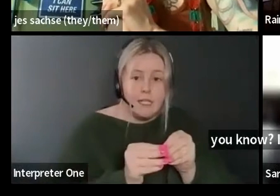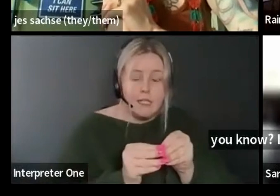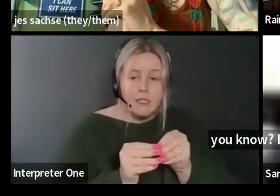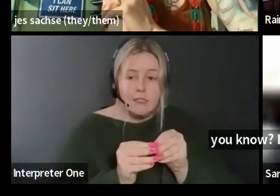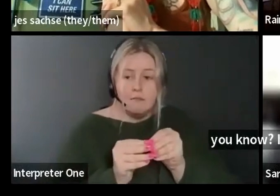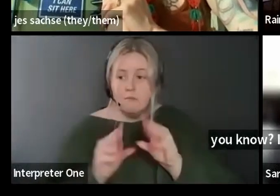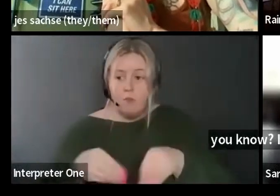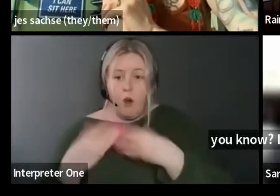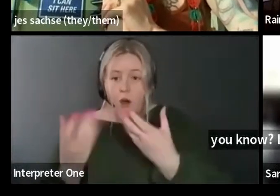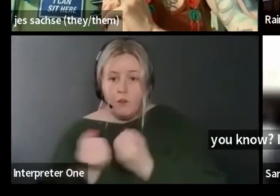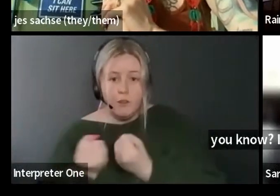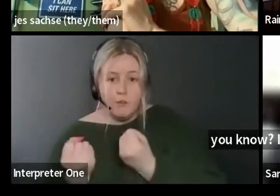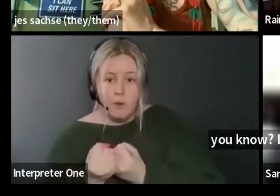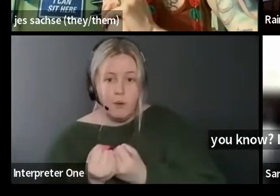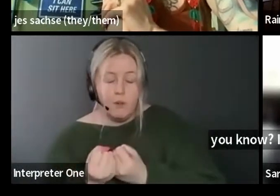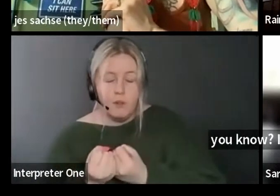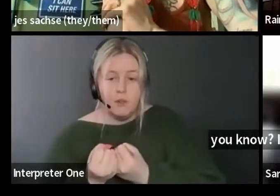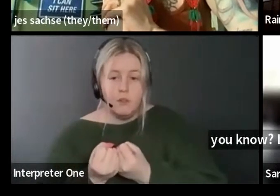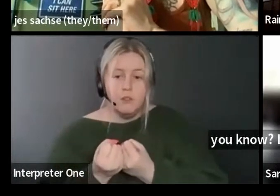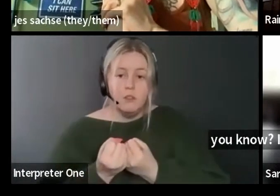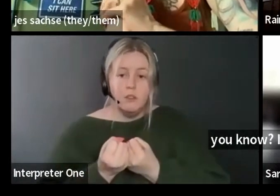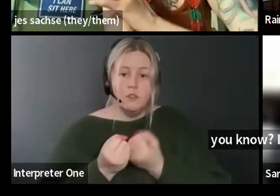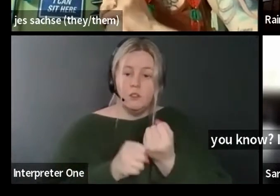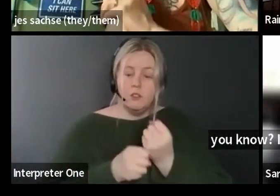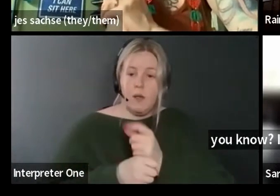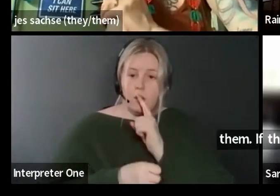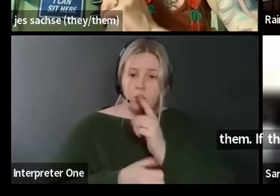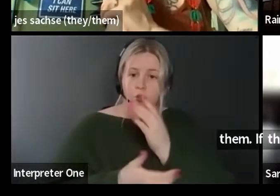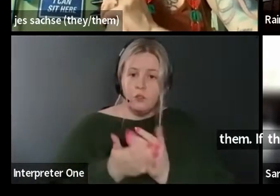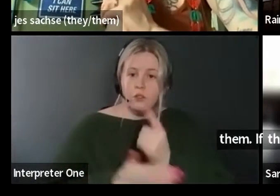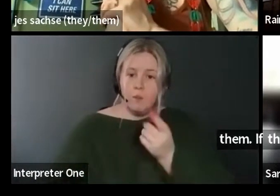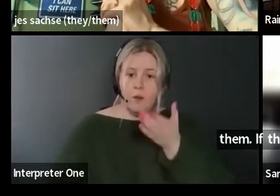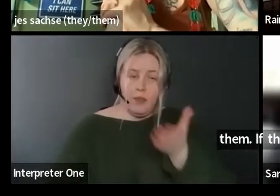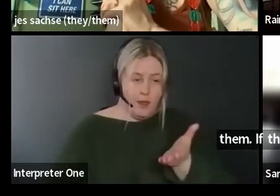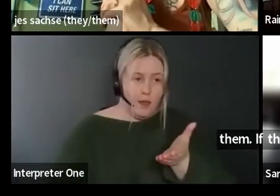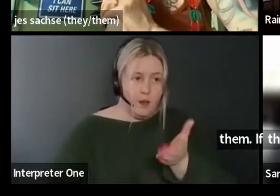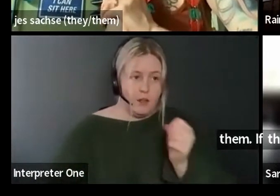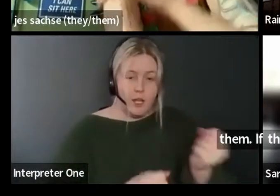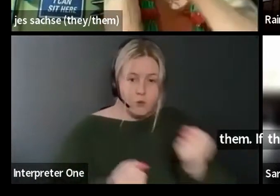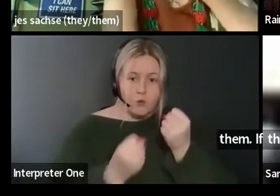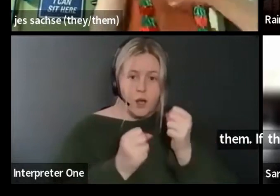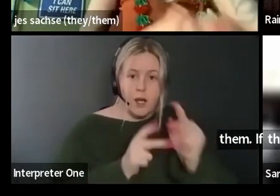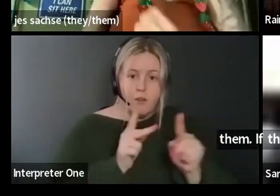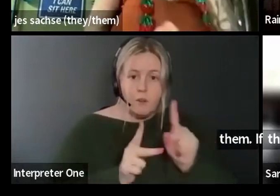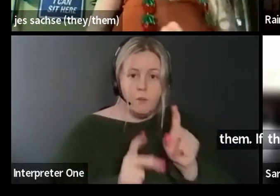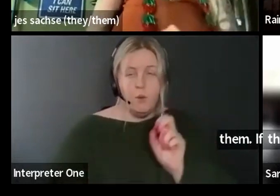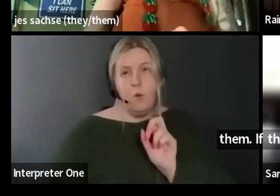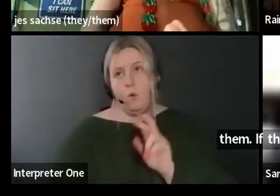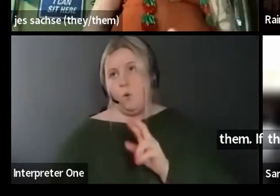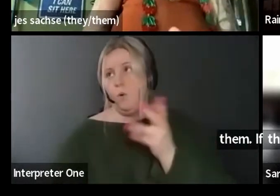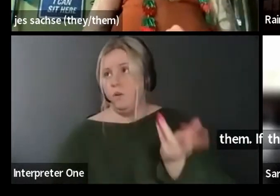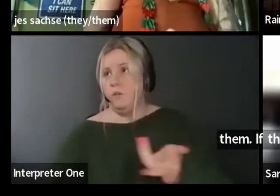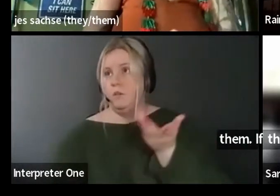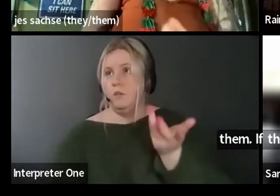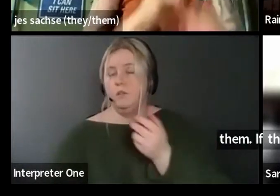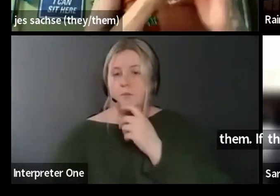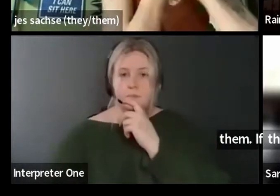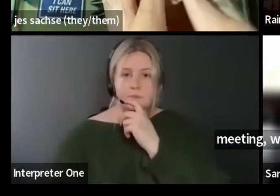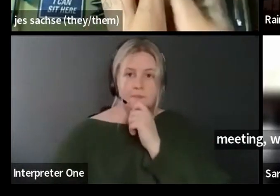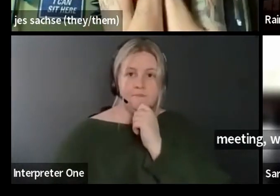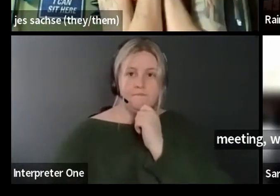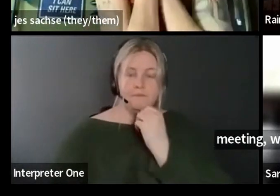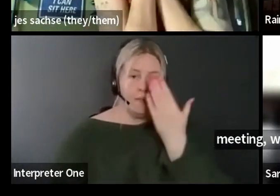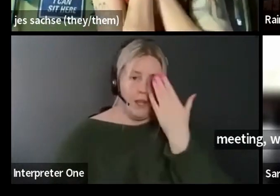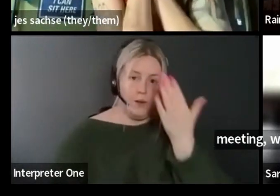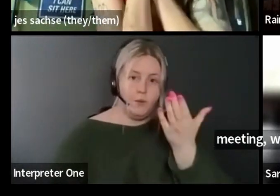whatever, do that, you know what I mean? Like make sure like someone is there in the neighborhood that can like drive folks around, or like I don't know, like